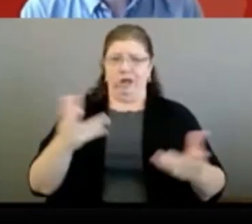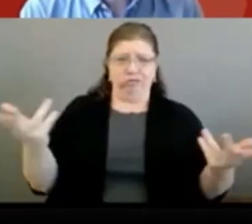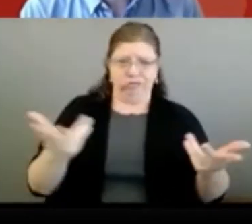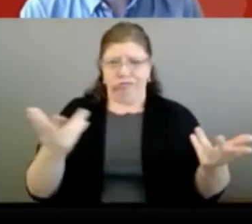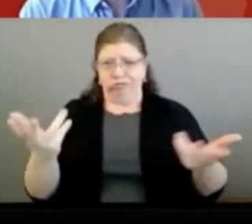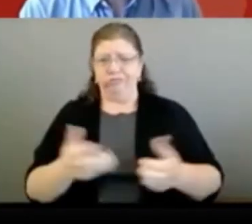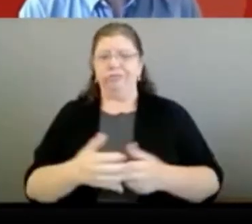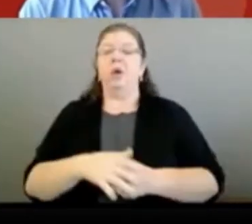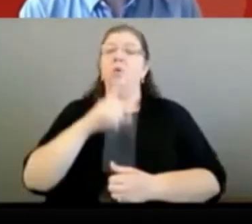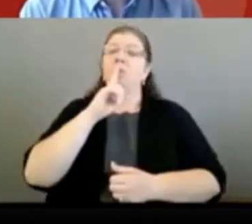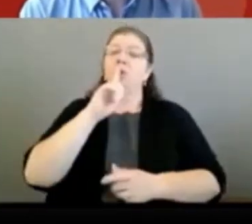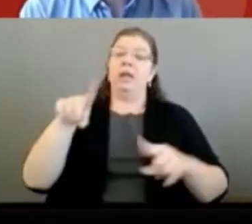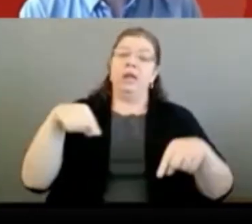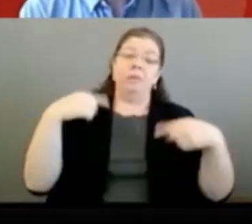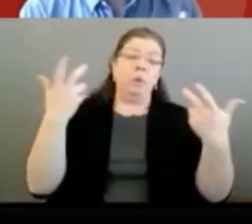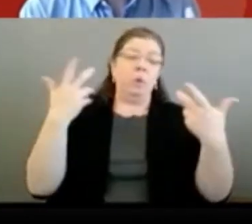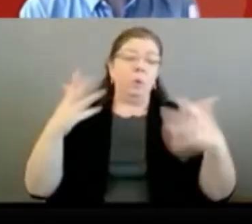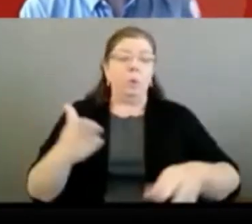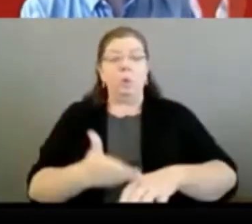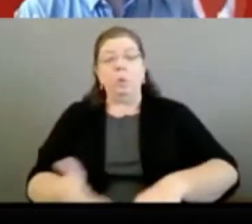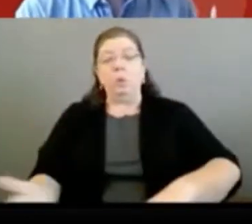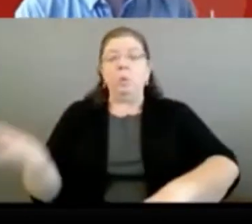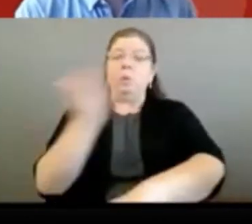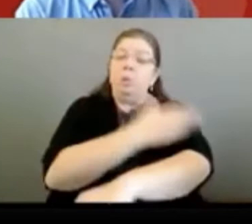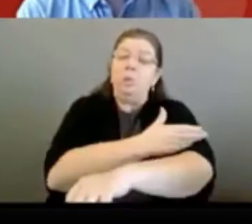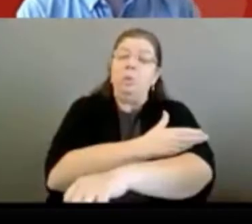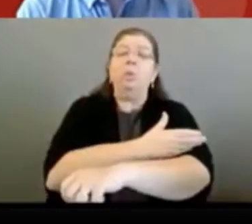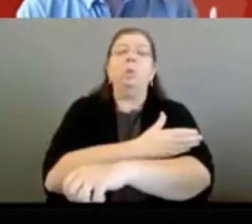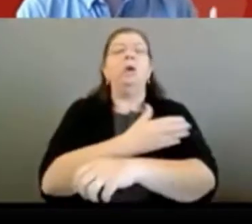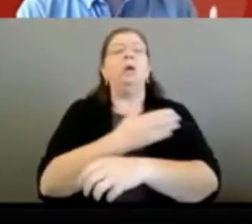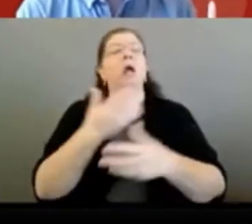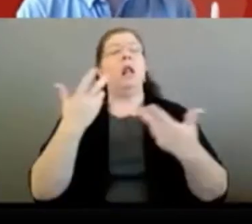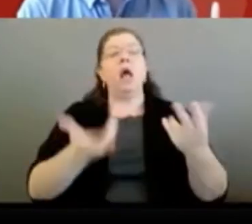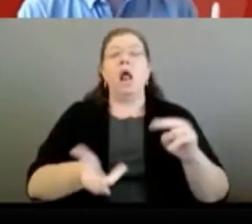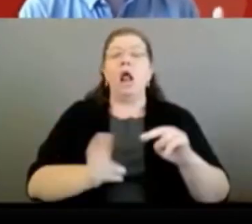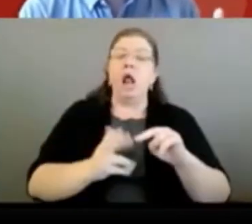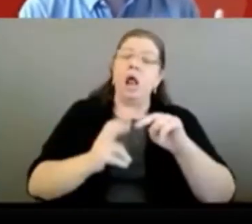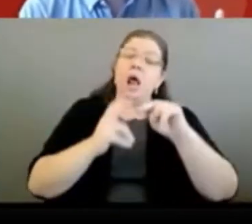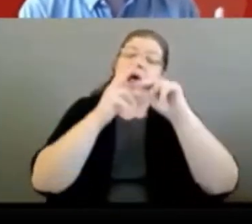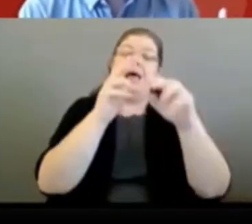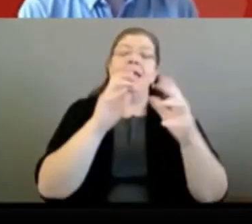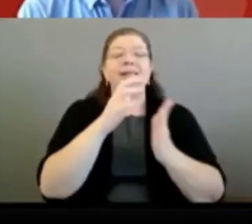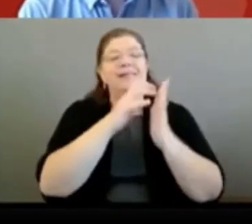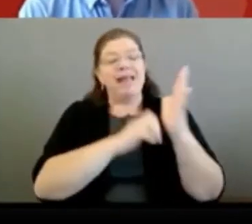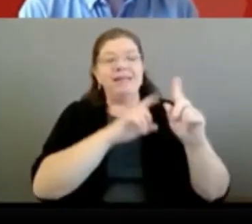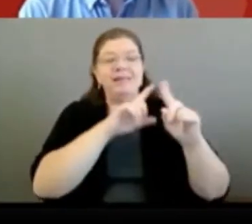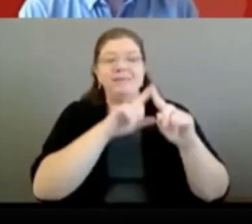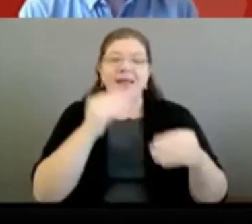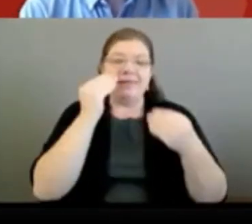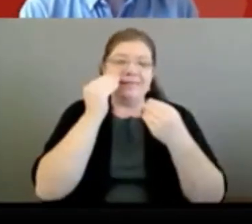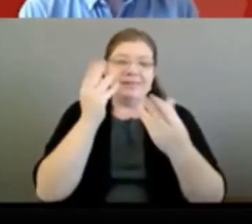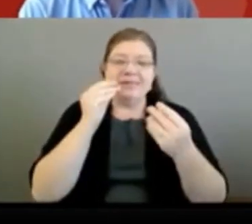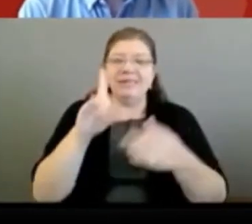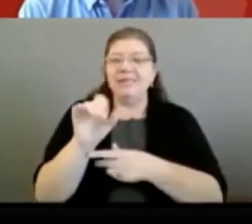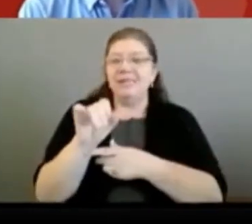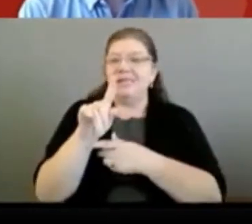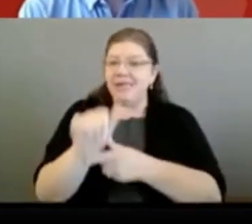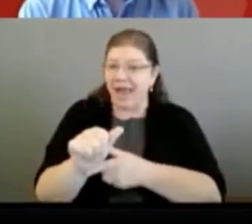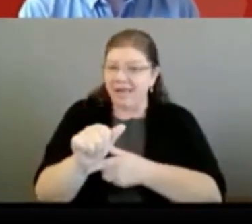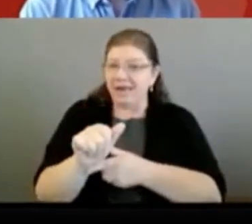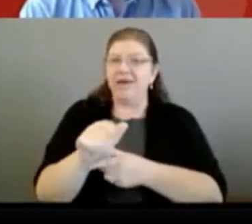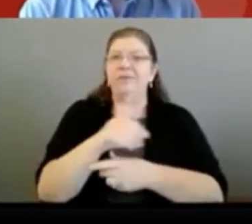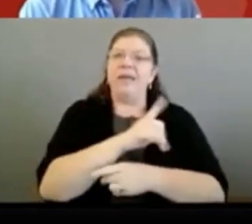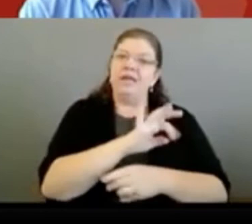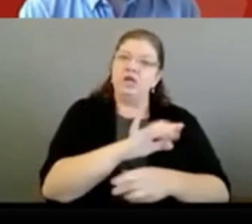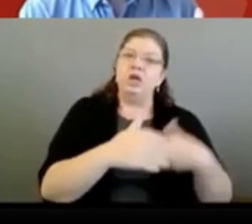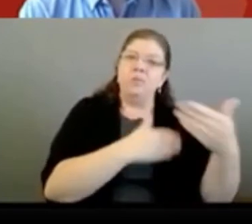an unprecedented increase in text-based data that's generated by educational processes and digital learning systems.